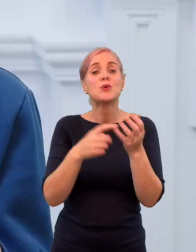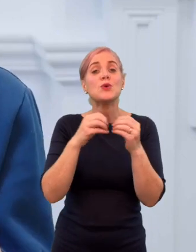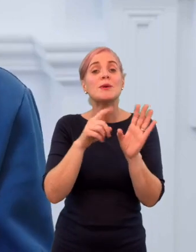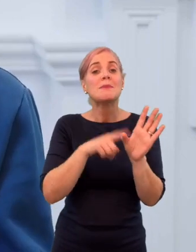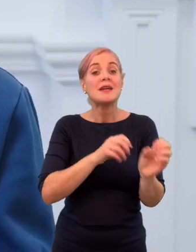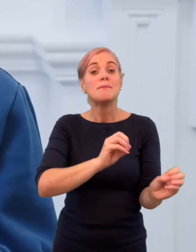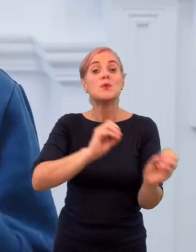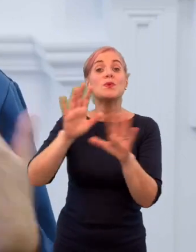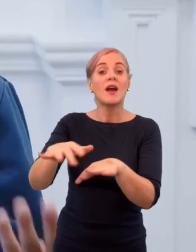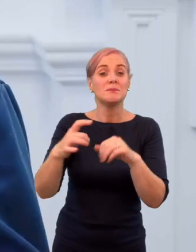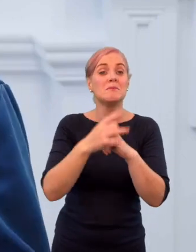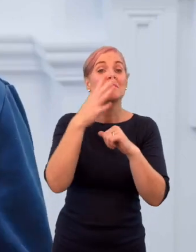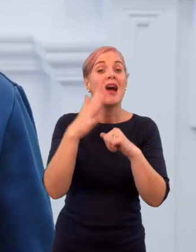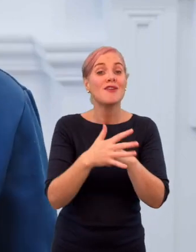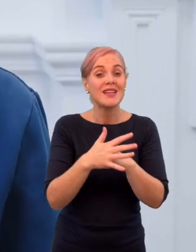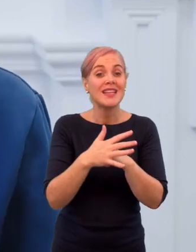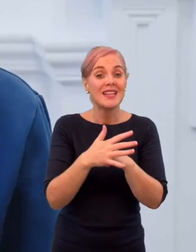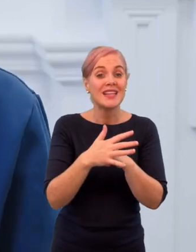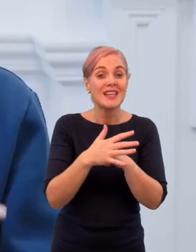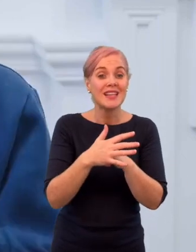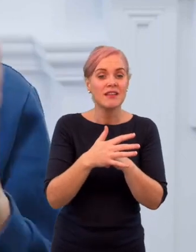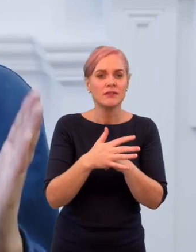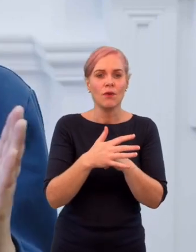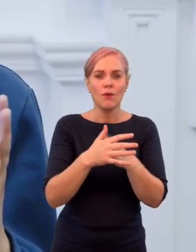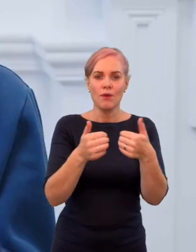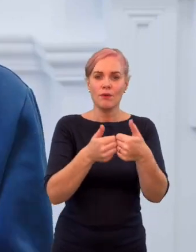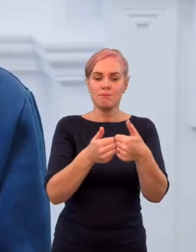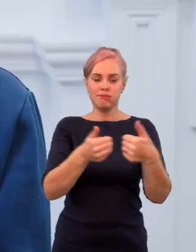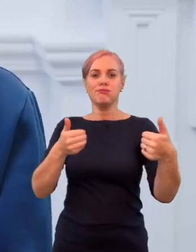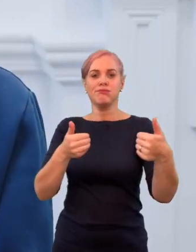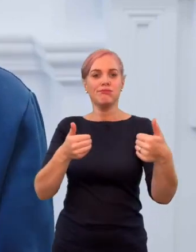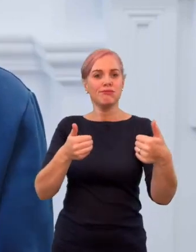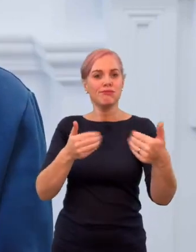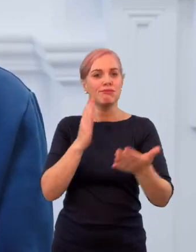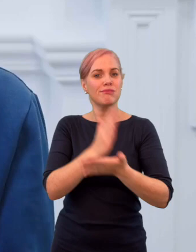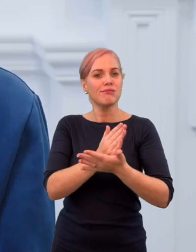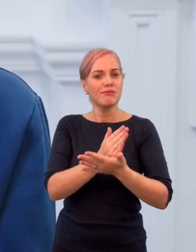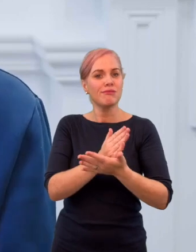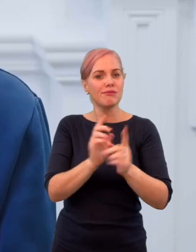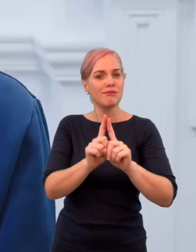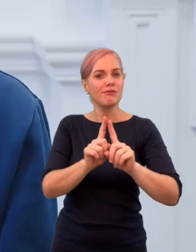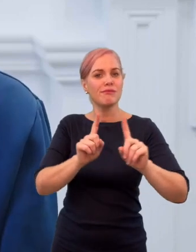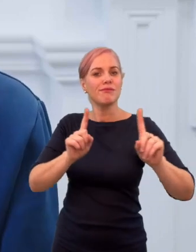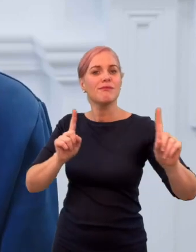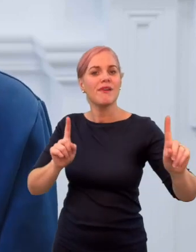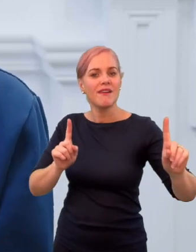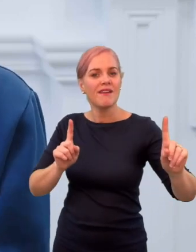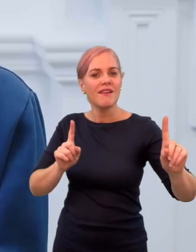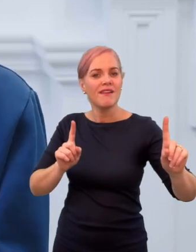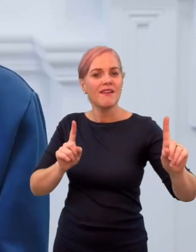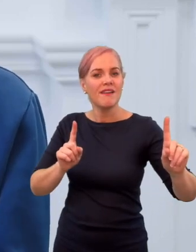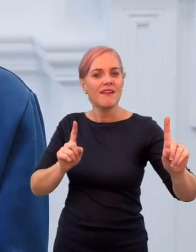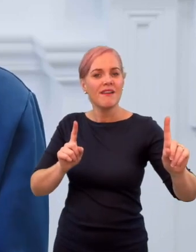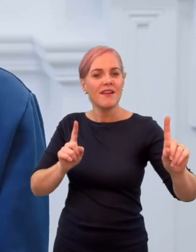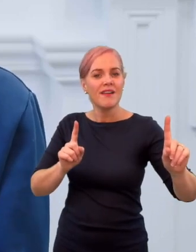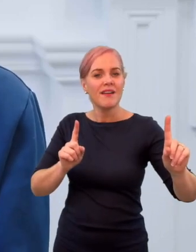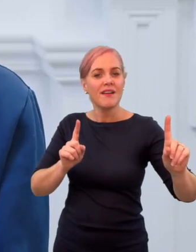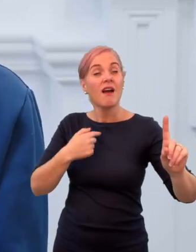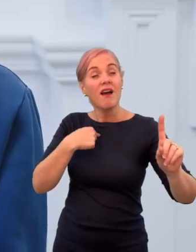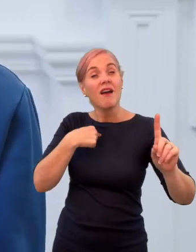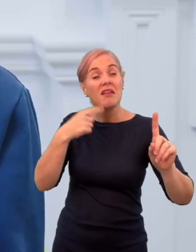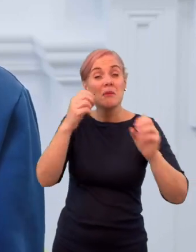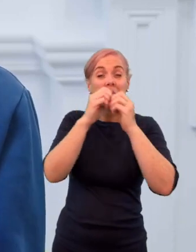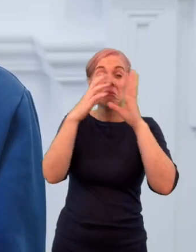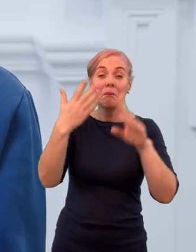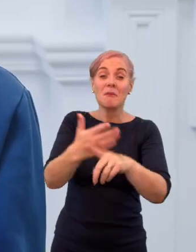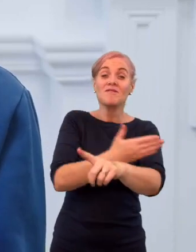with Ruby, she moves out, she gets married and does all of these things, and so there is an immediate distance between the sisters. But